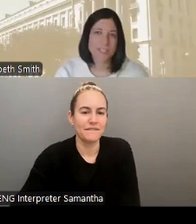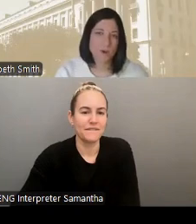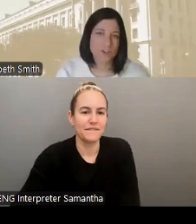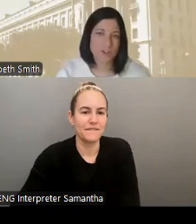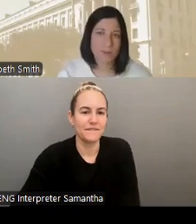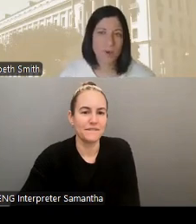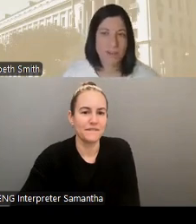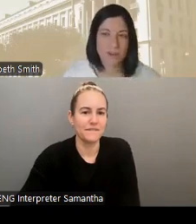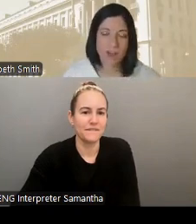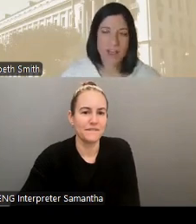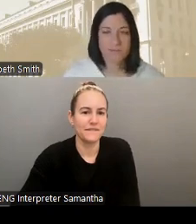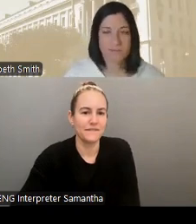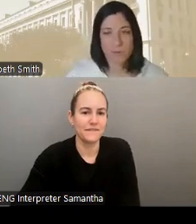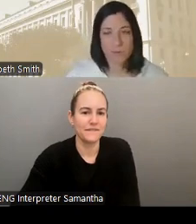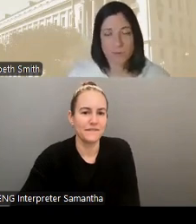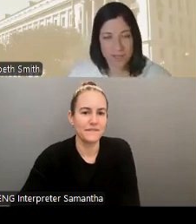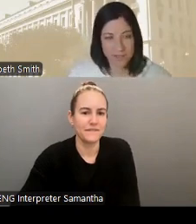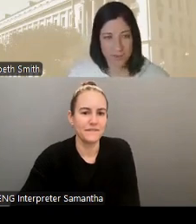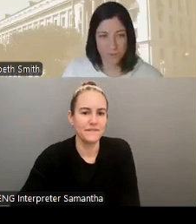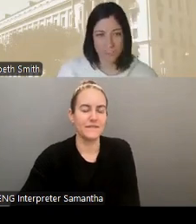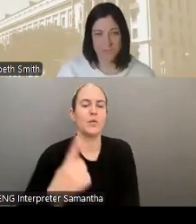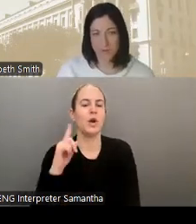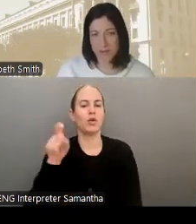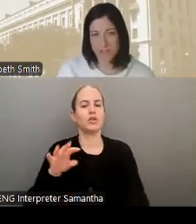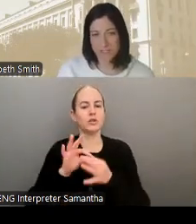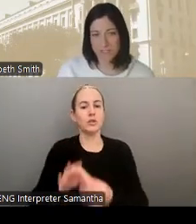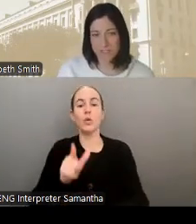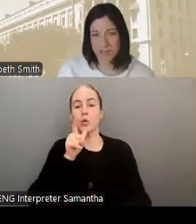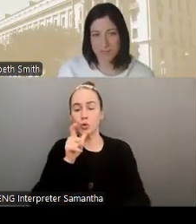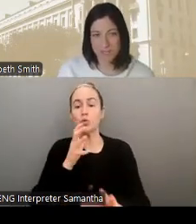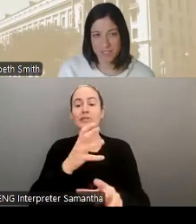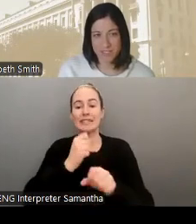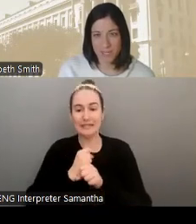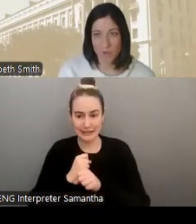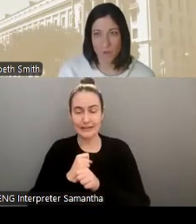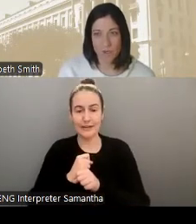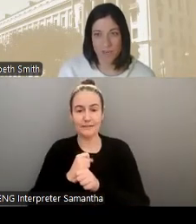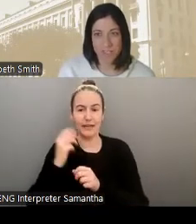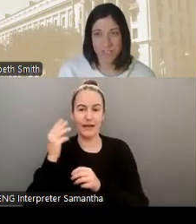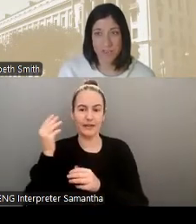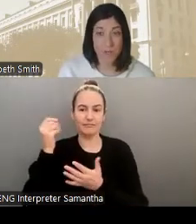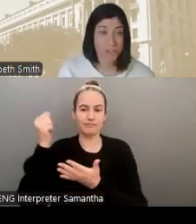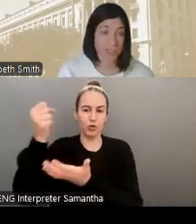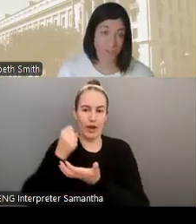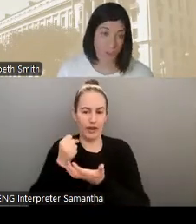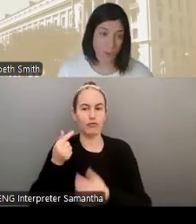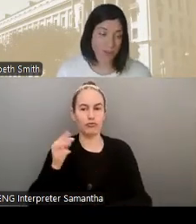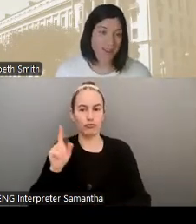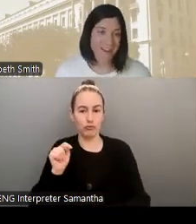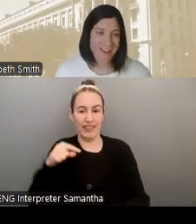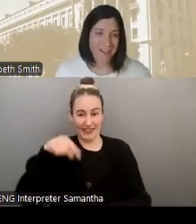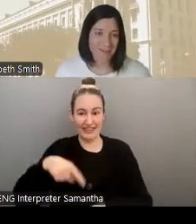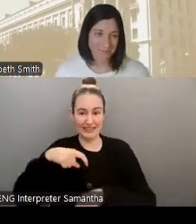So I see a question about whether or not everyone who received a grant in this cycle will be audited, and the question is